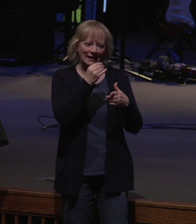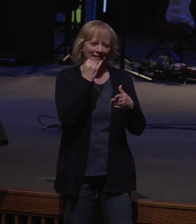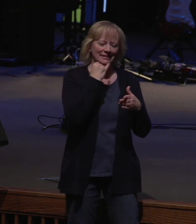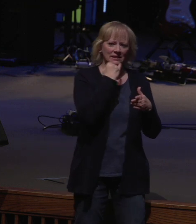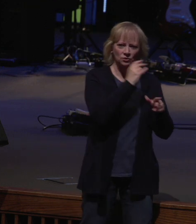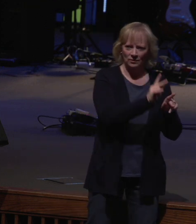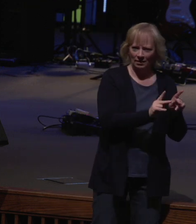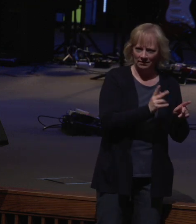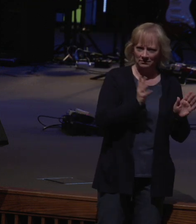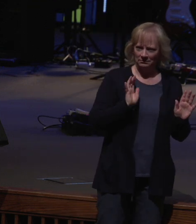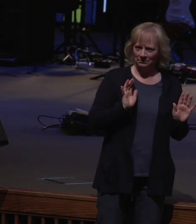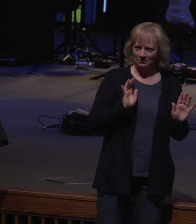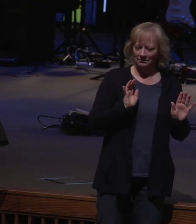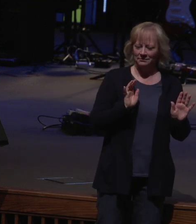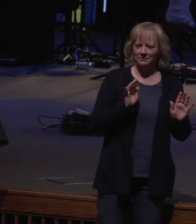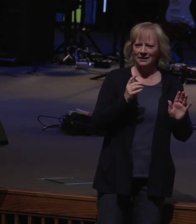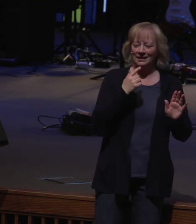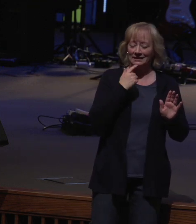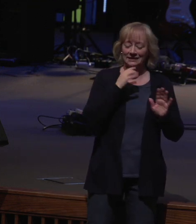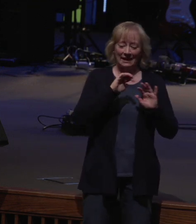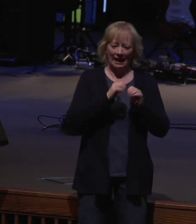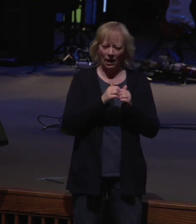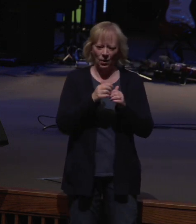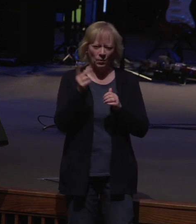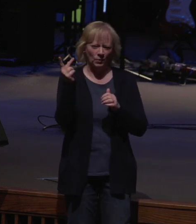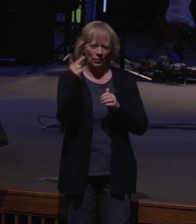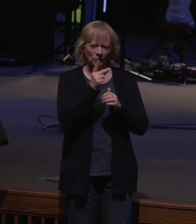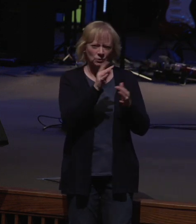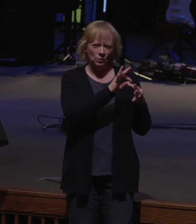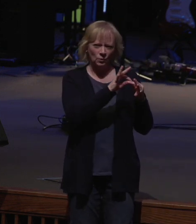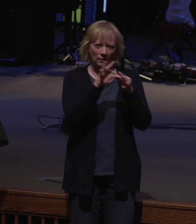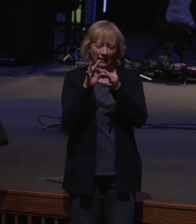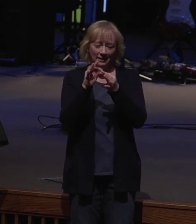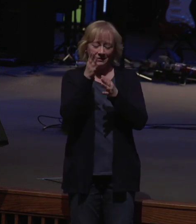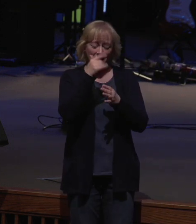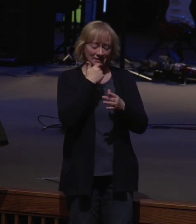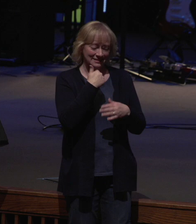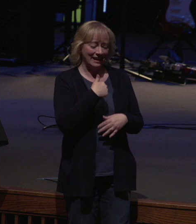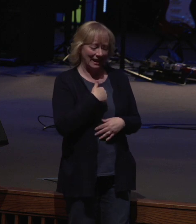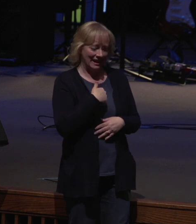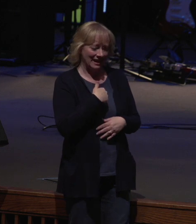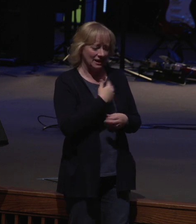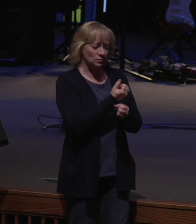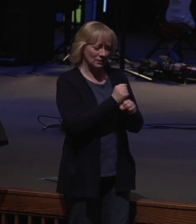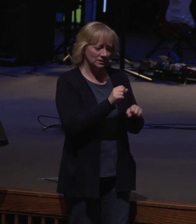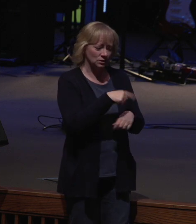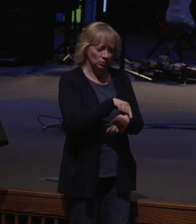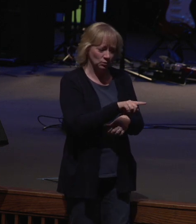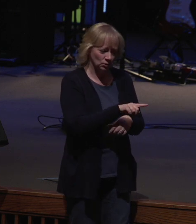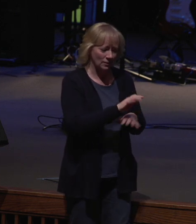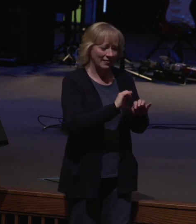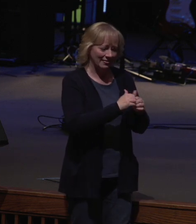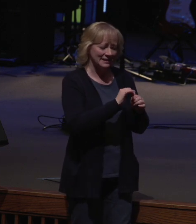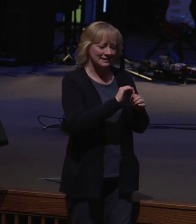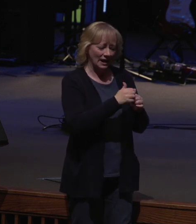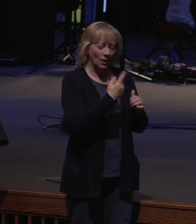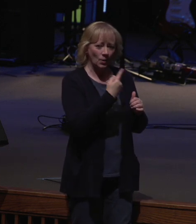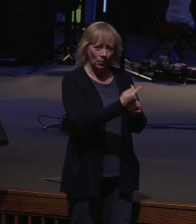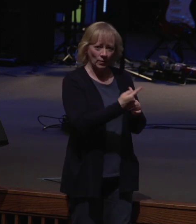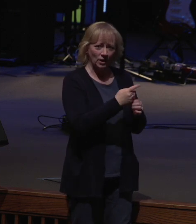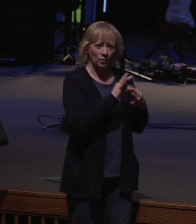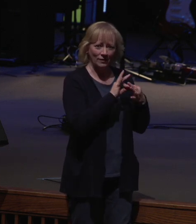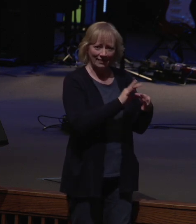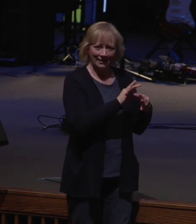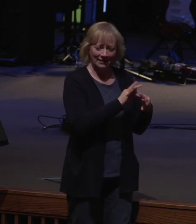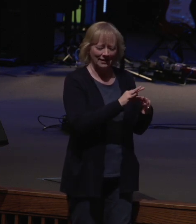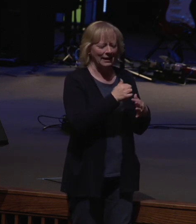prologue, I rescued you. That's how we came to be related. I am the Lord your God